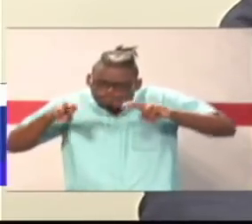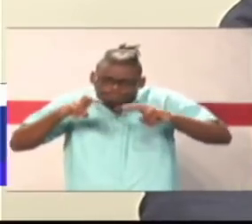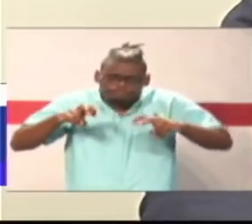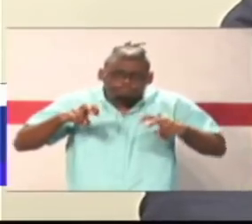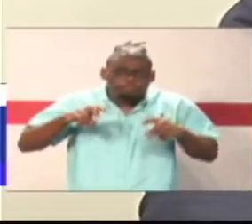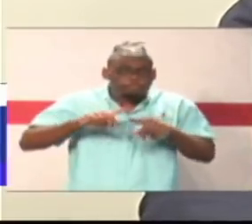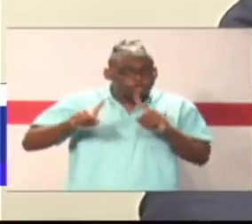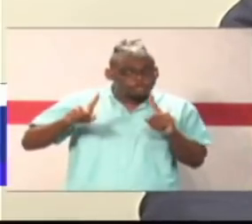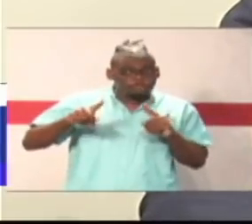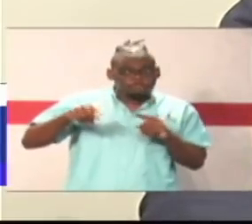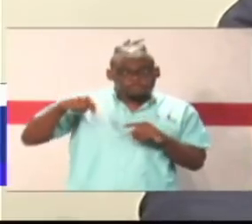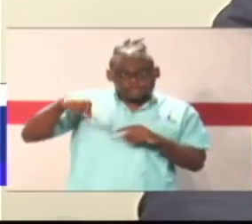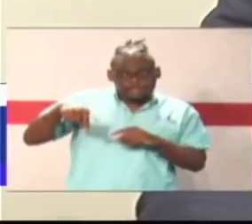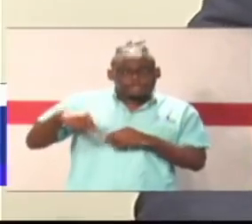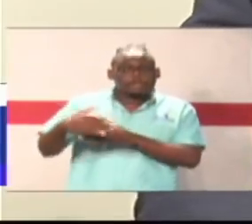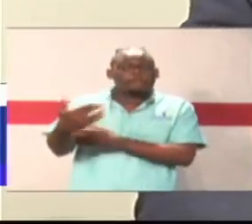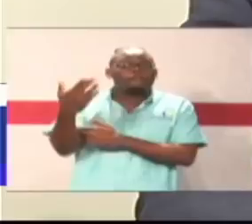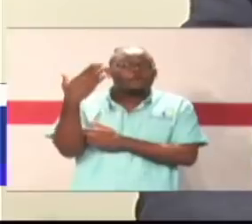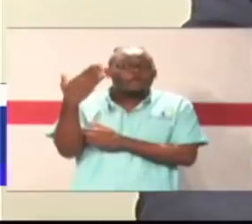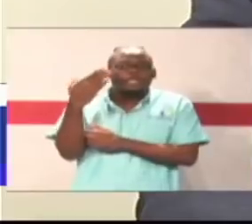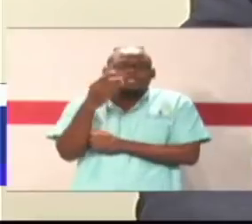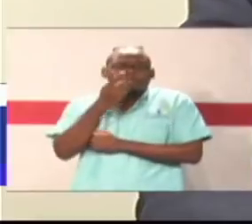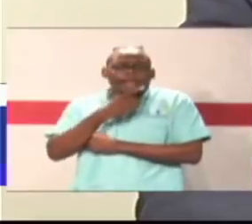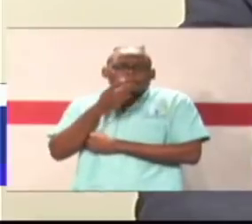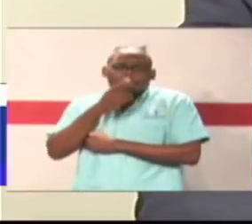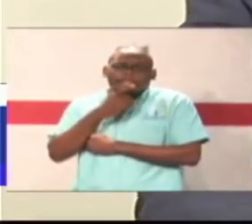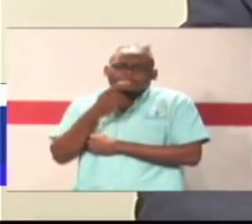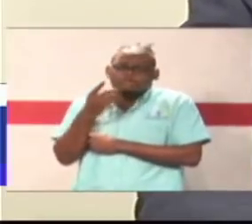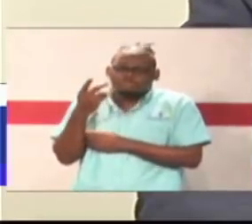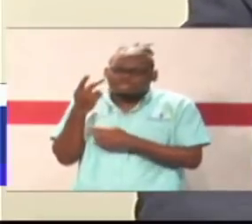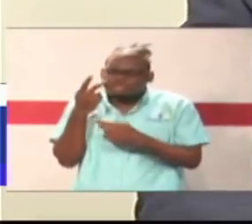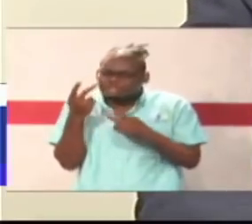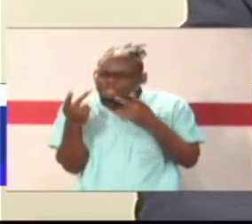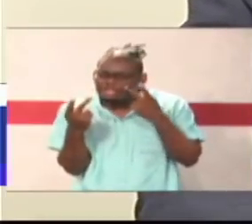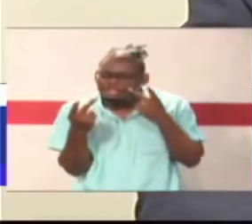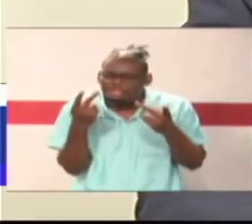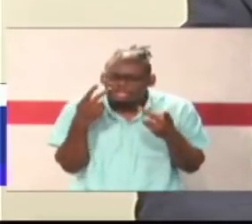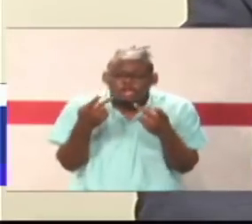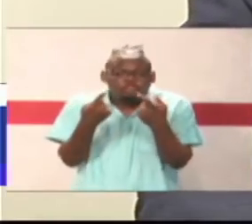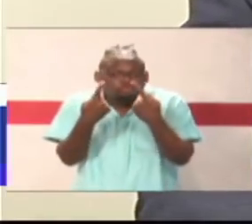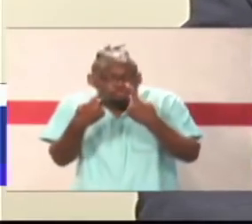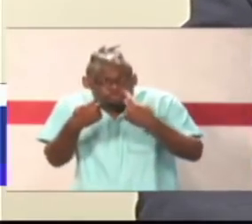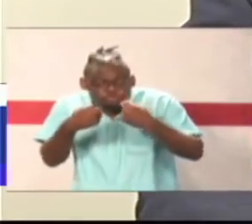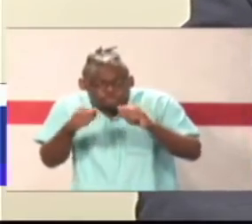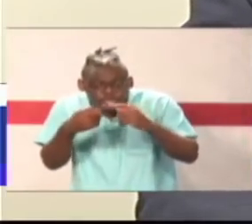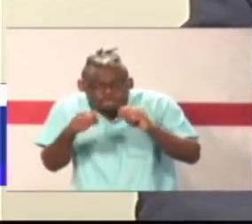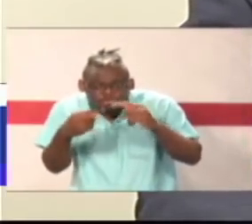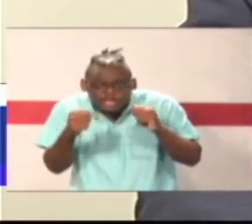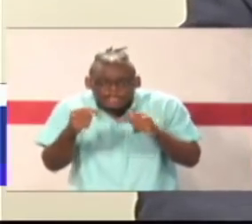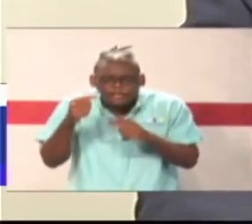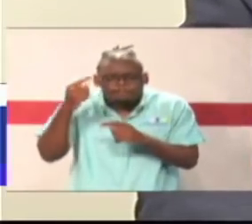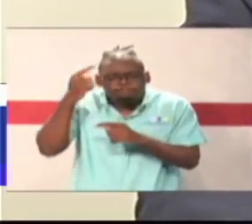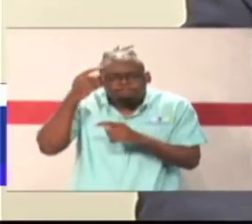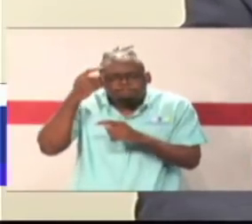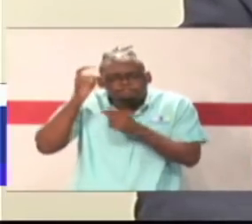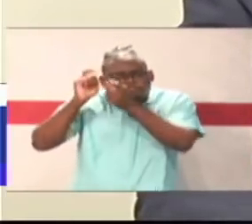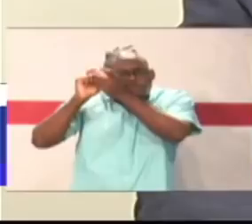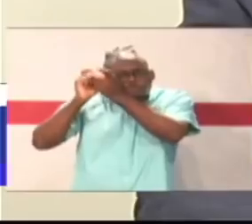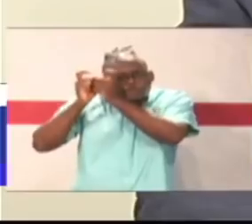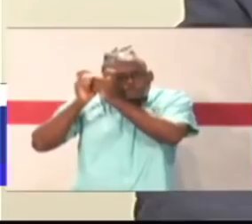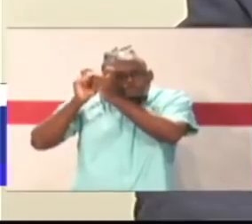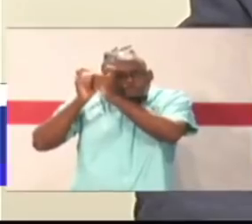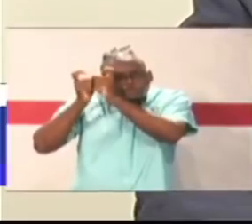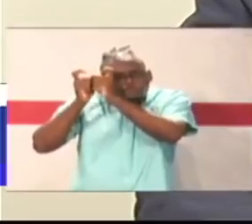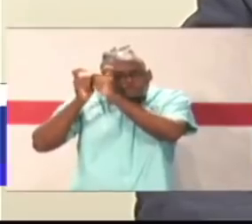on diabetes is to correct the perception based on our research that people with